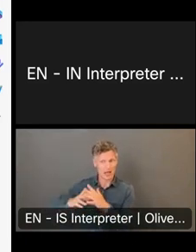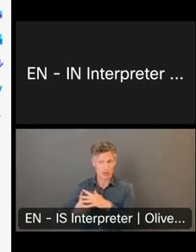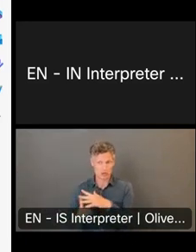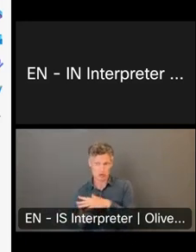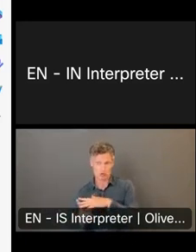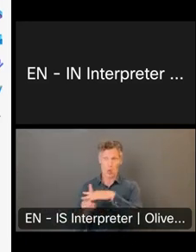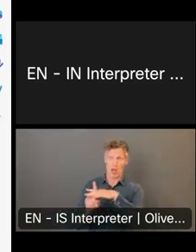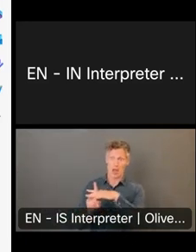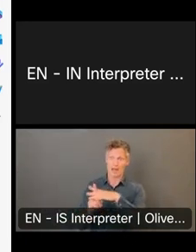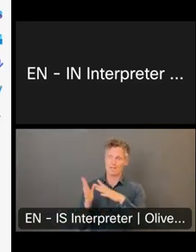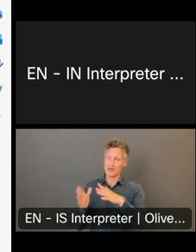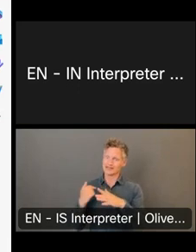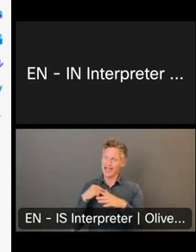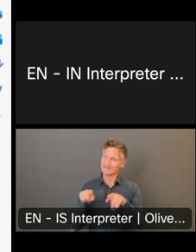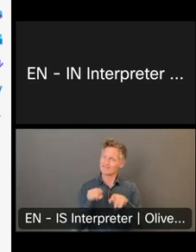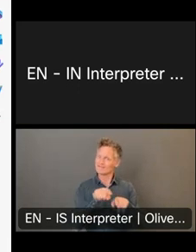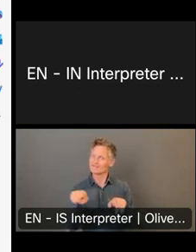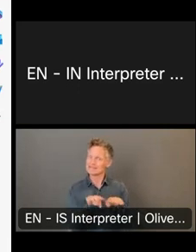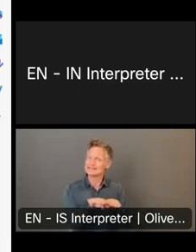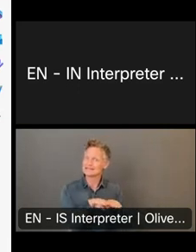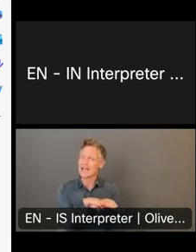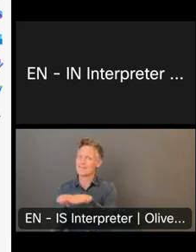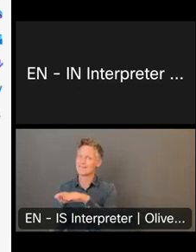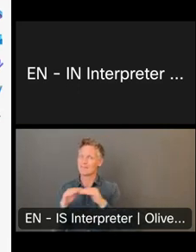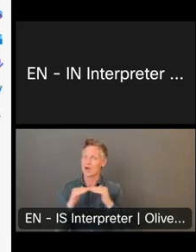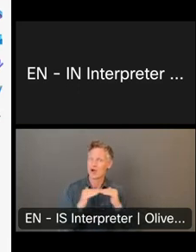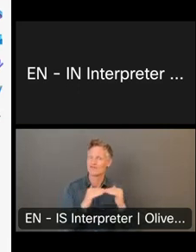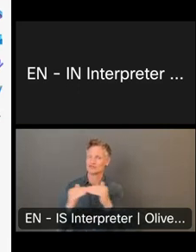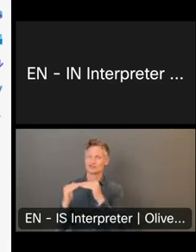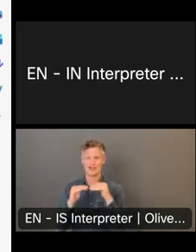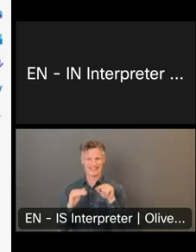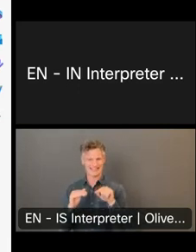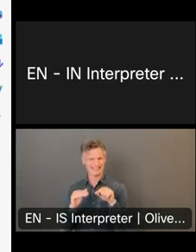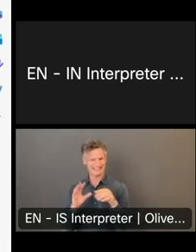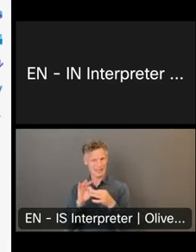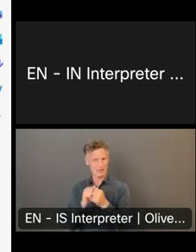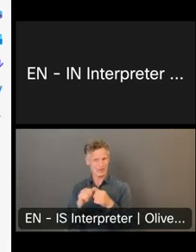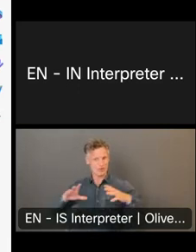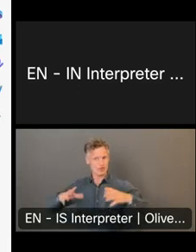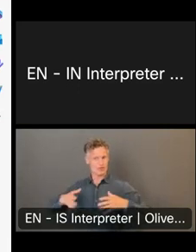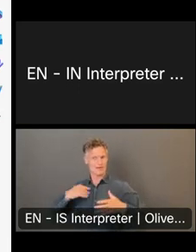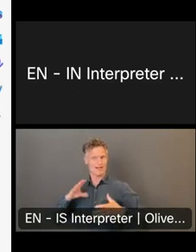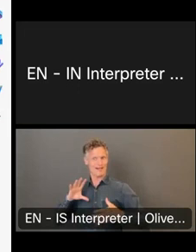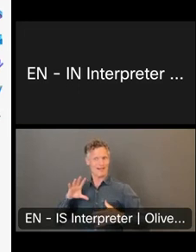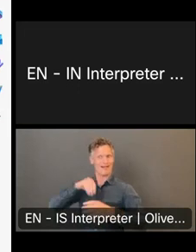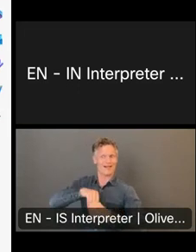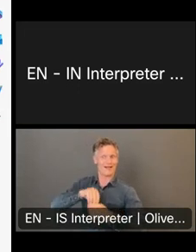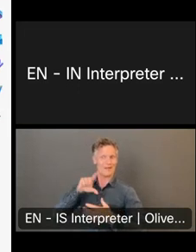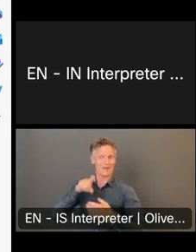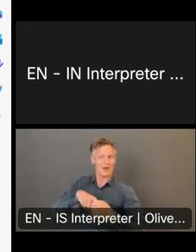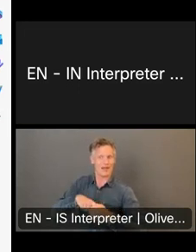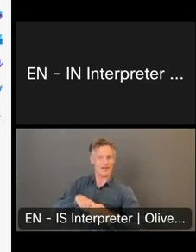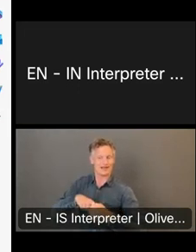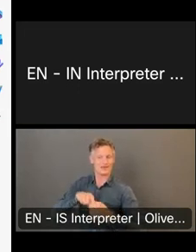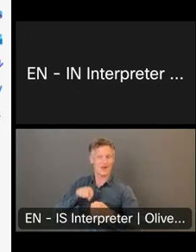is all about group belonging. And therefore, there has to be a loss of expressivity for